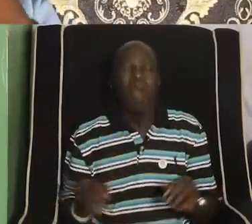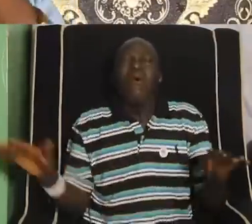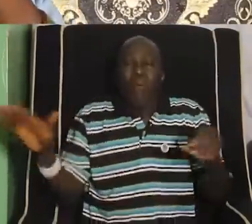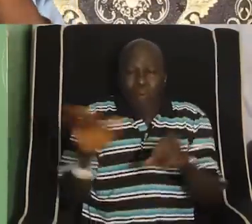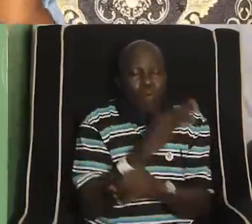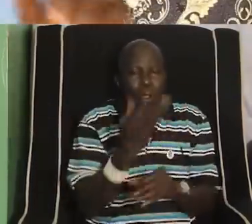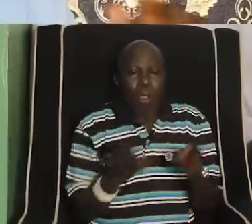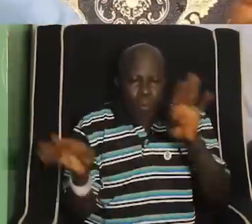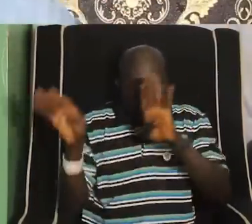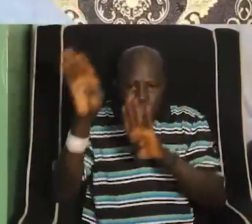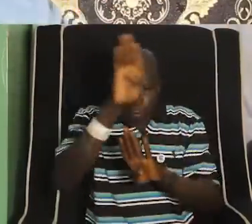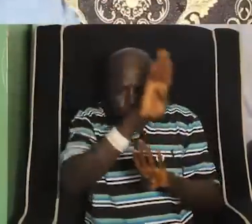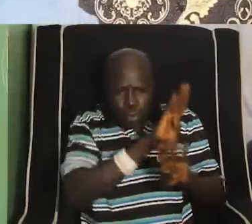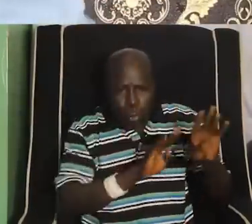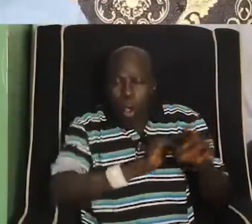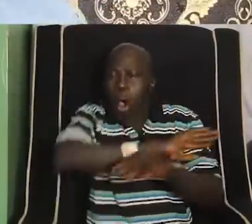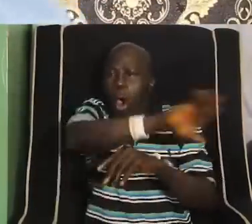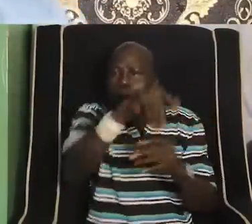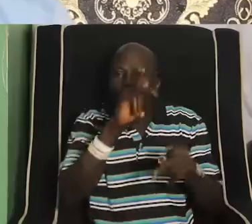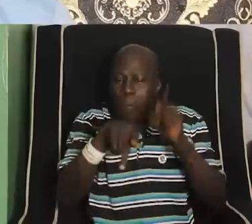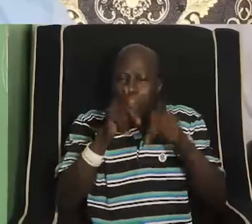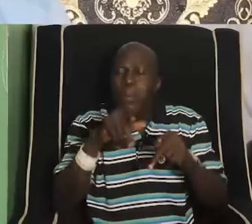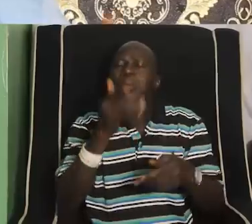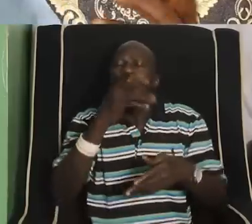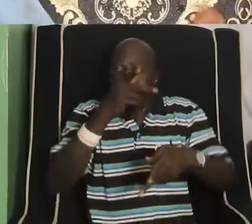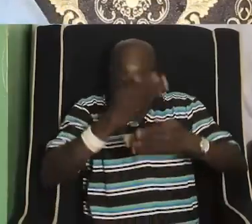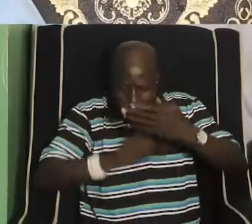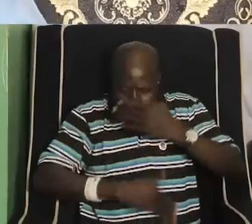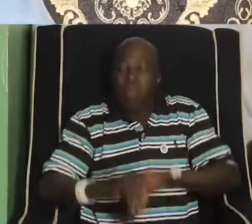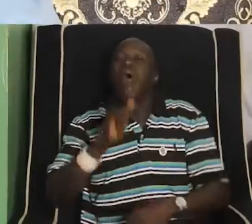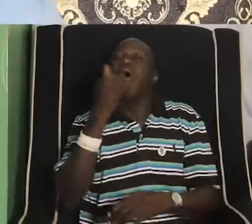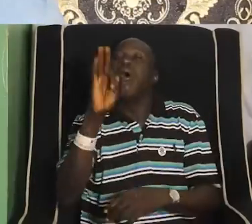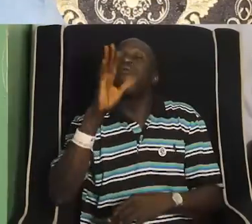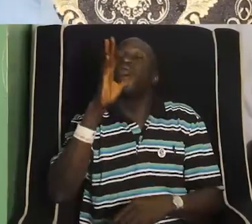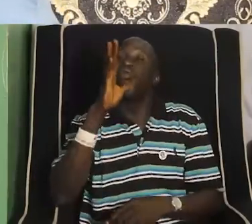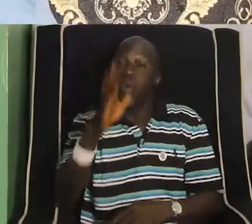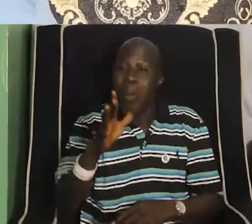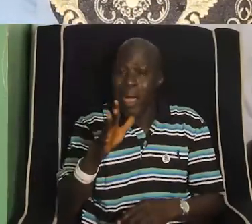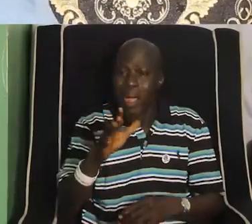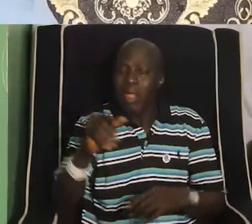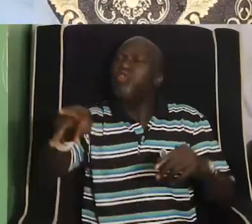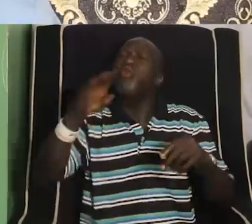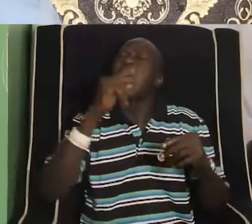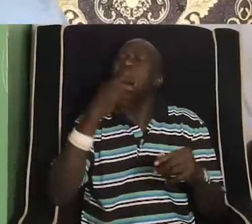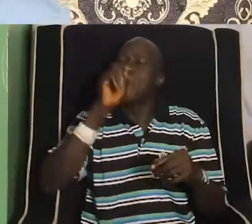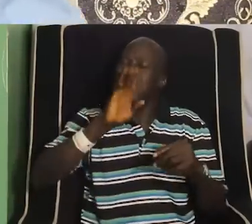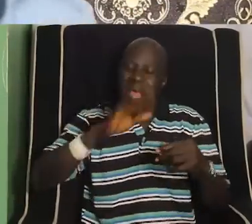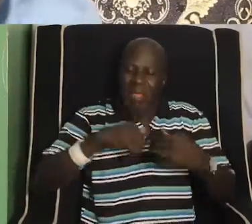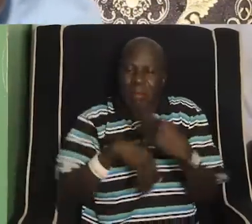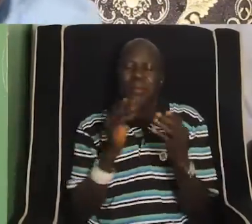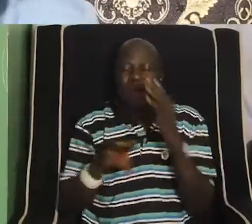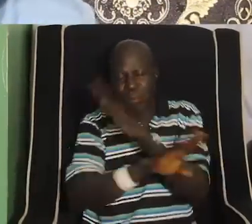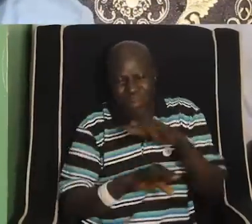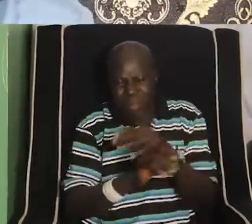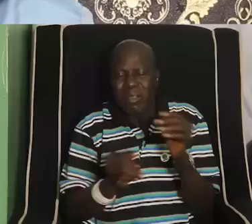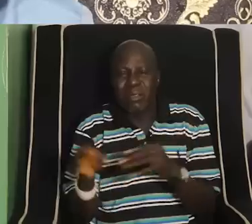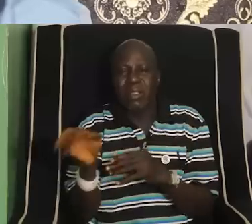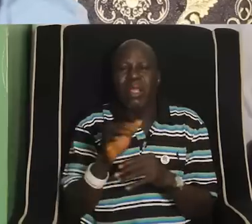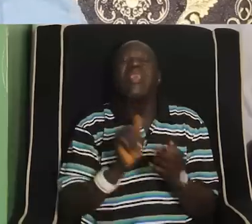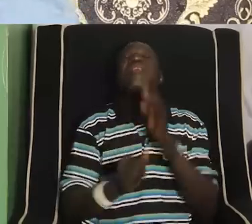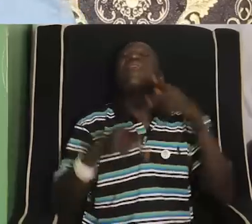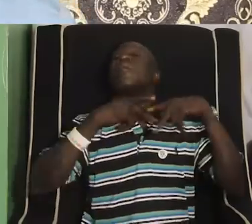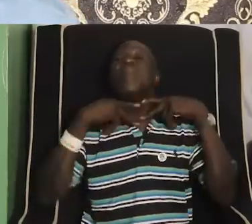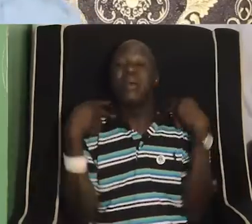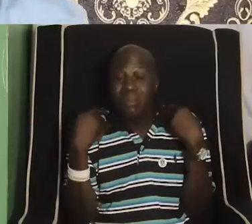Full of affliction. That means whoever that is born of woman. Oh, you are not. You didn't go beyond Oba that. If you are